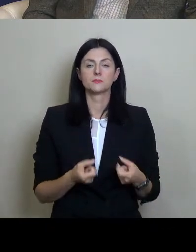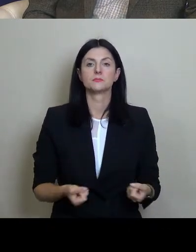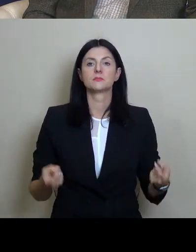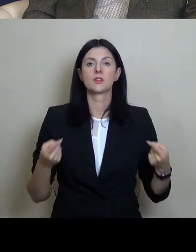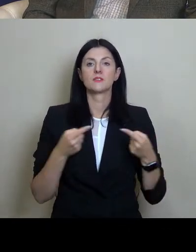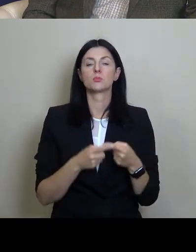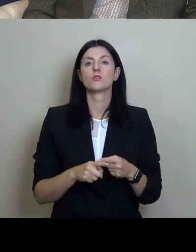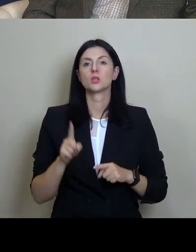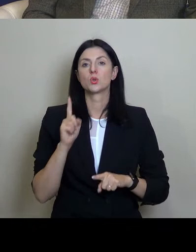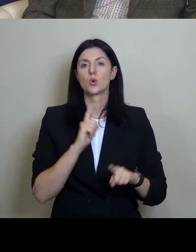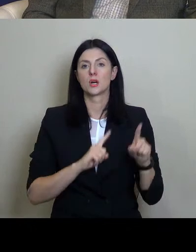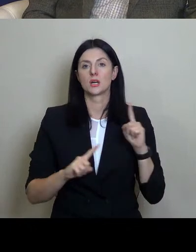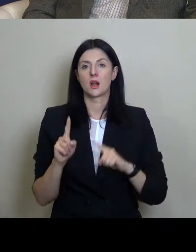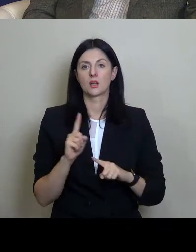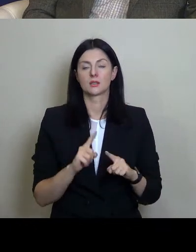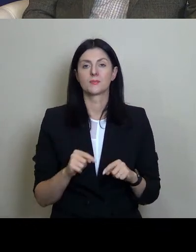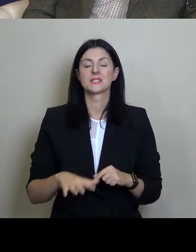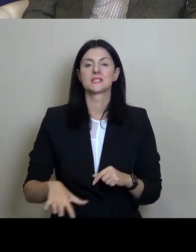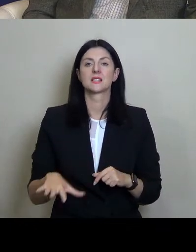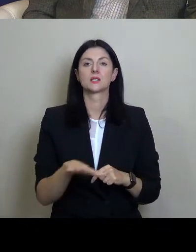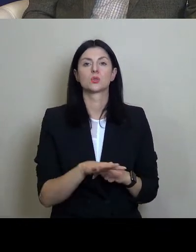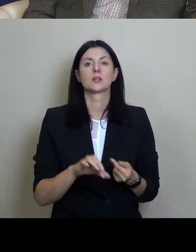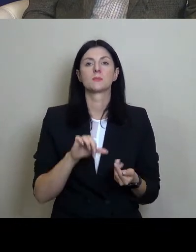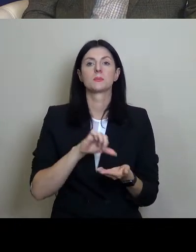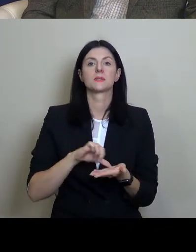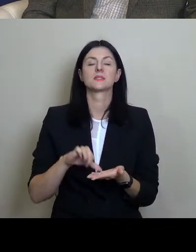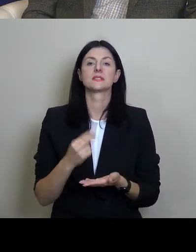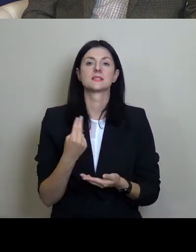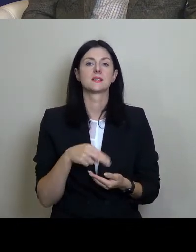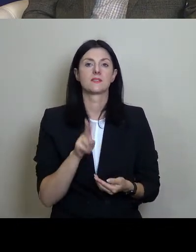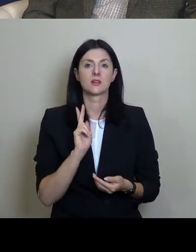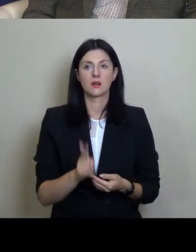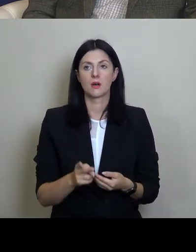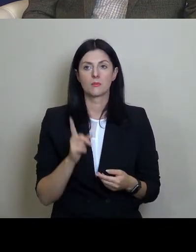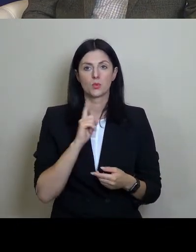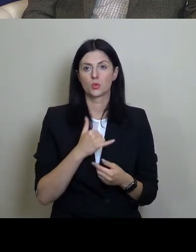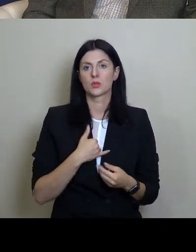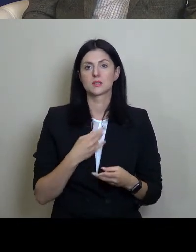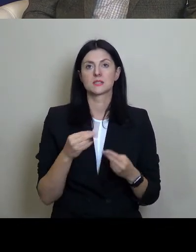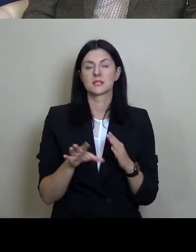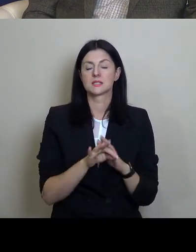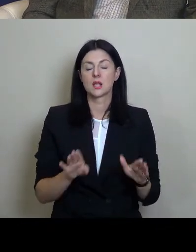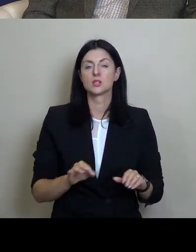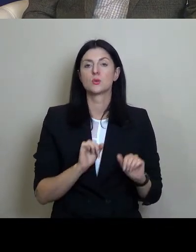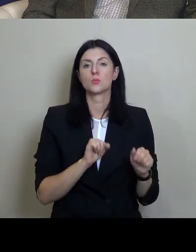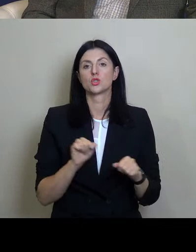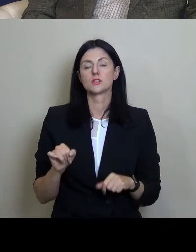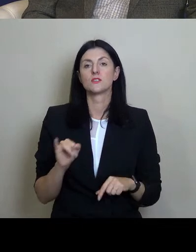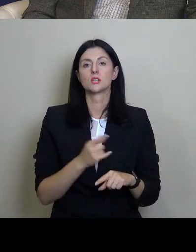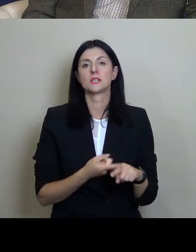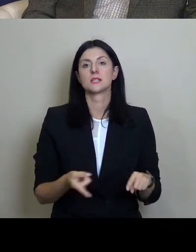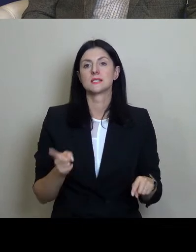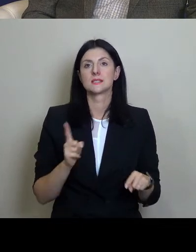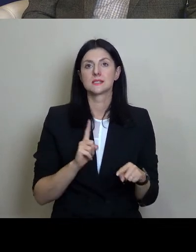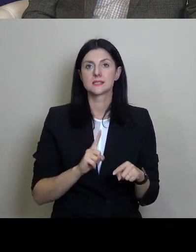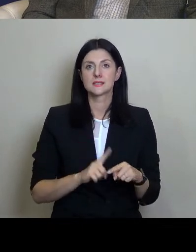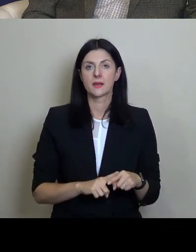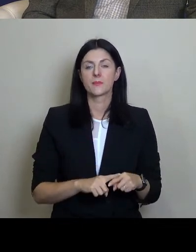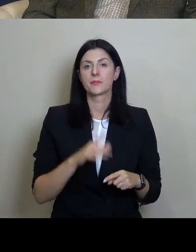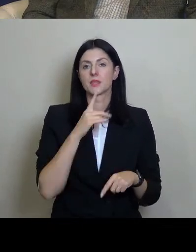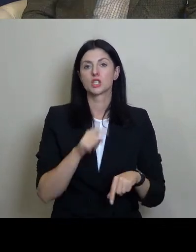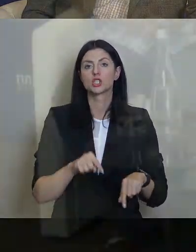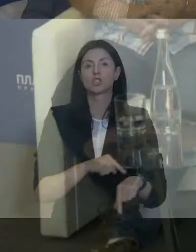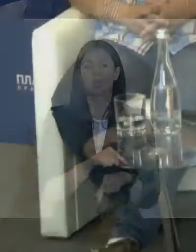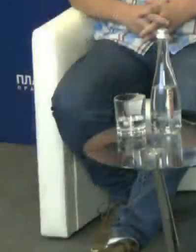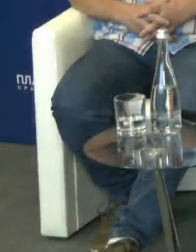relevant council. Territorial representatives of the CEC still do not